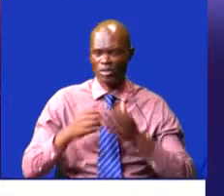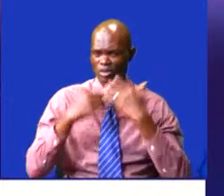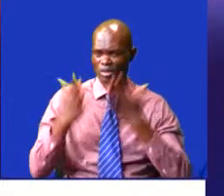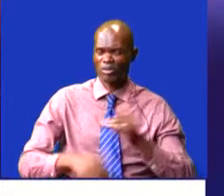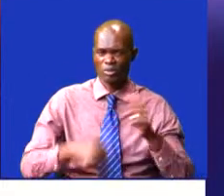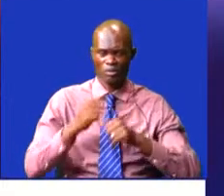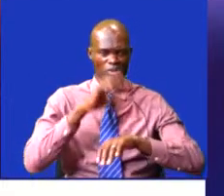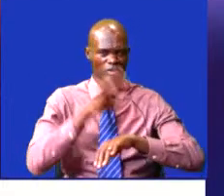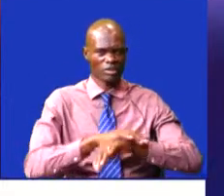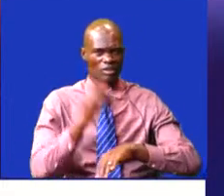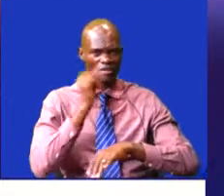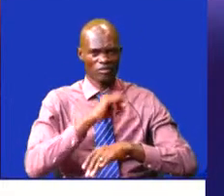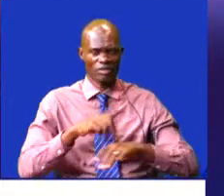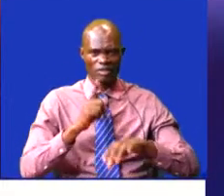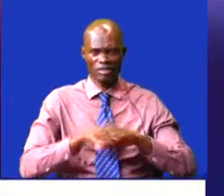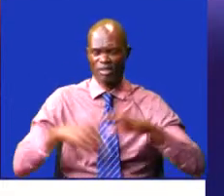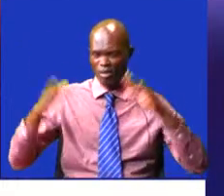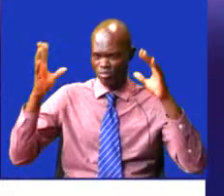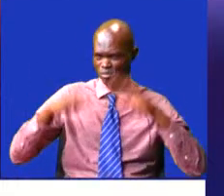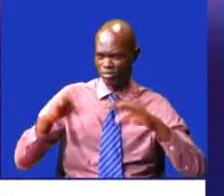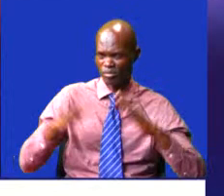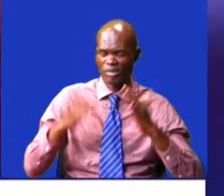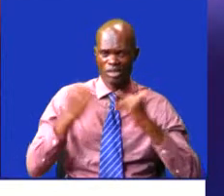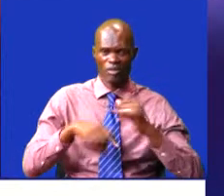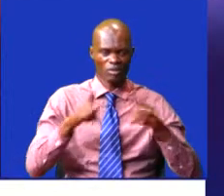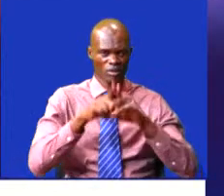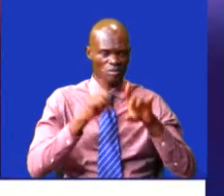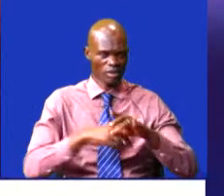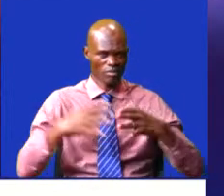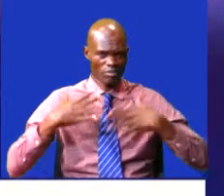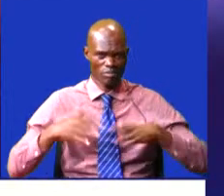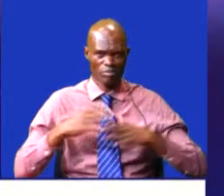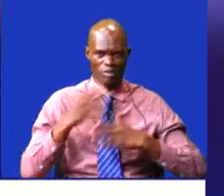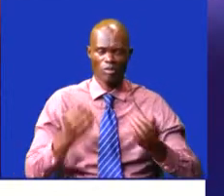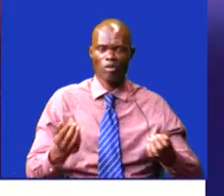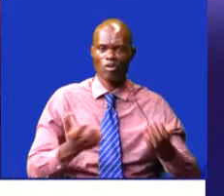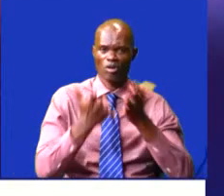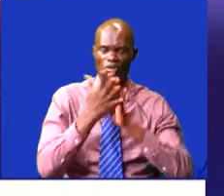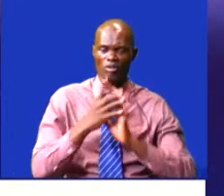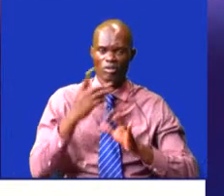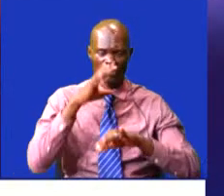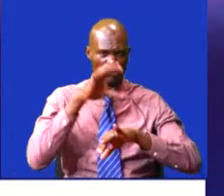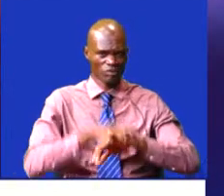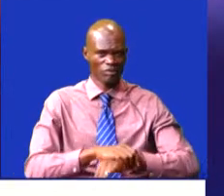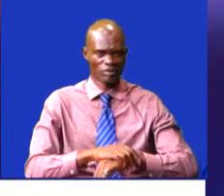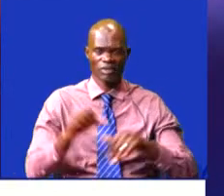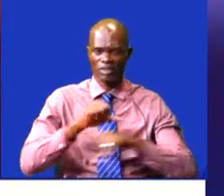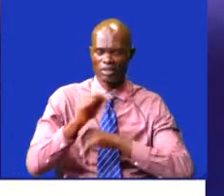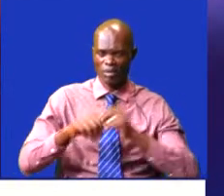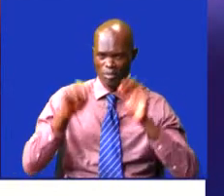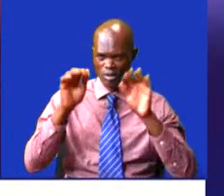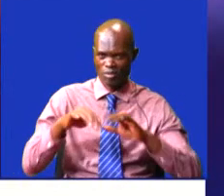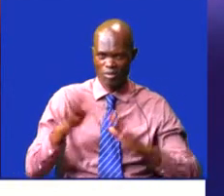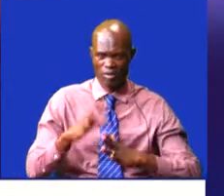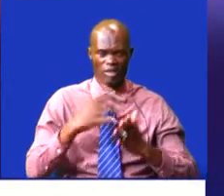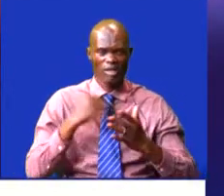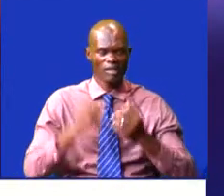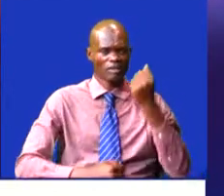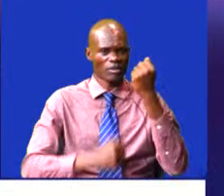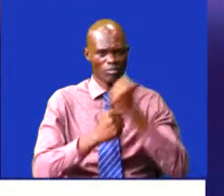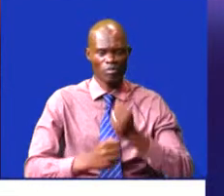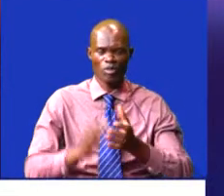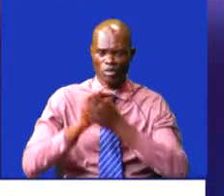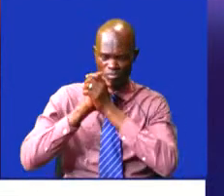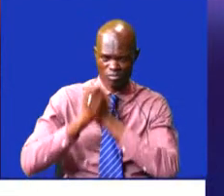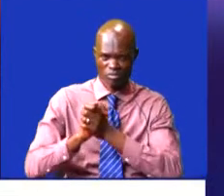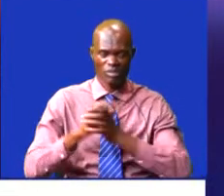giseyudo. E seche goeko bende oganda mawuok e county ma Homa Bay ne ojiw mondo mi omak yore goeko kata weche mag pur kod lwetgi ariyo. Kamano